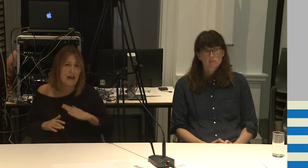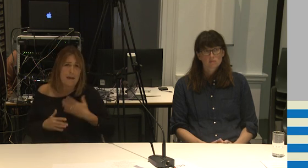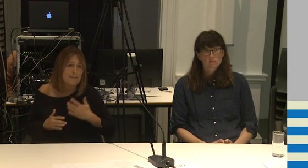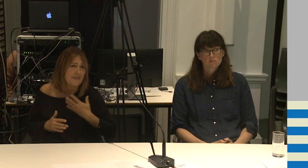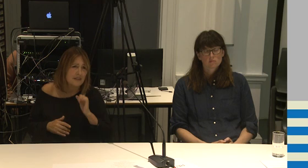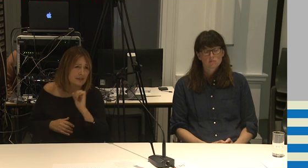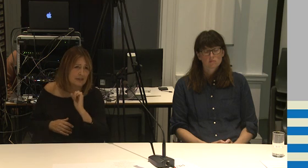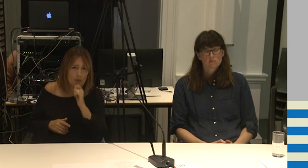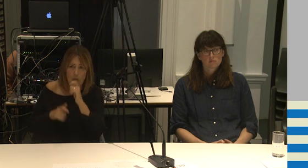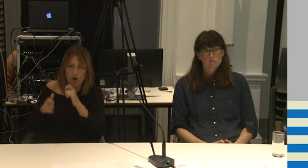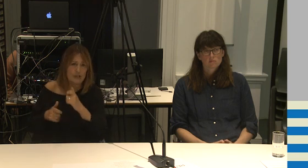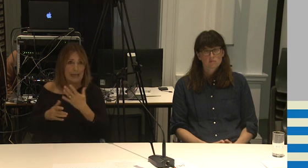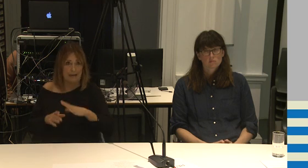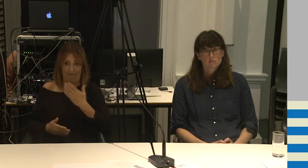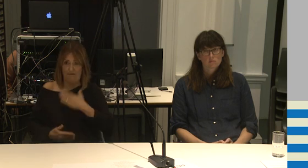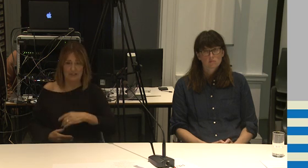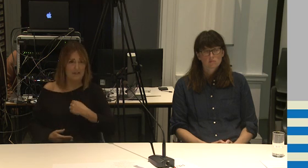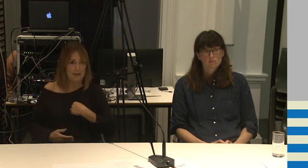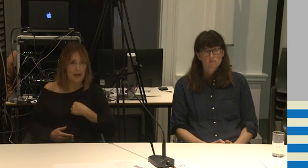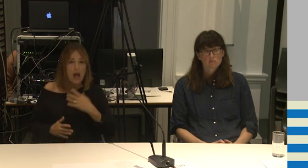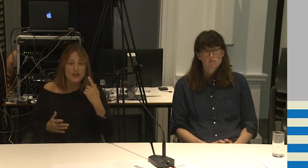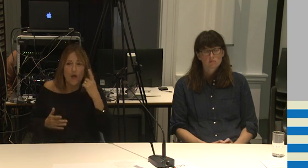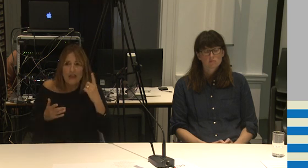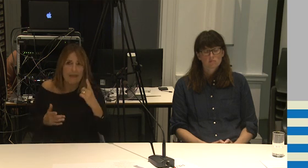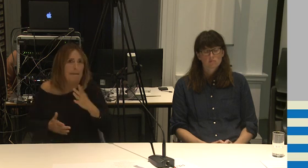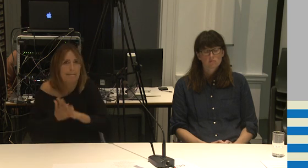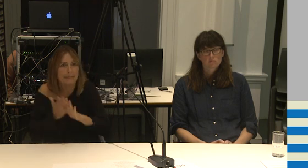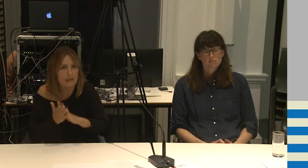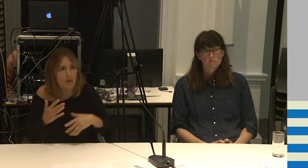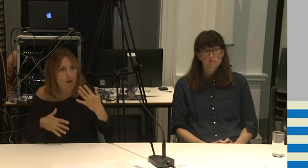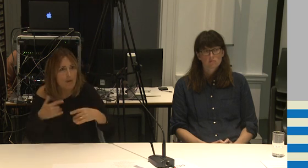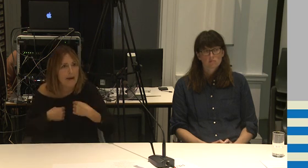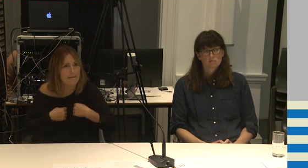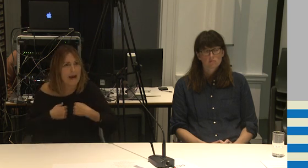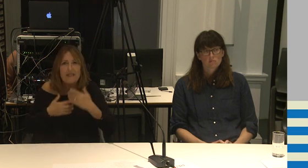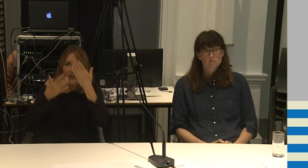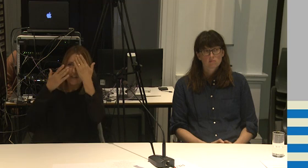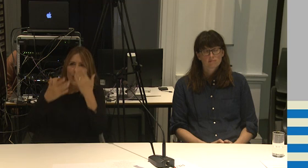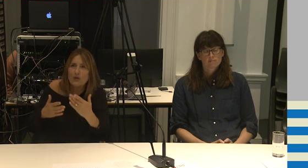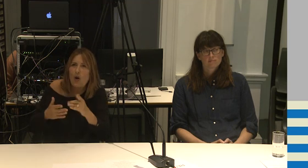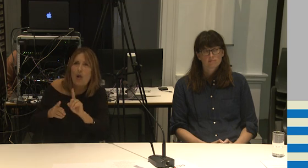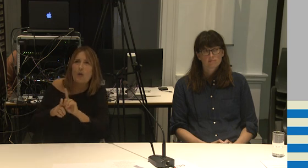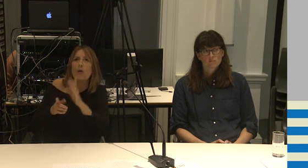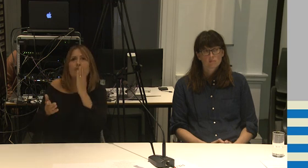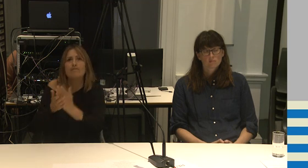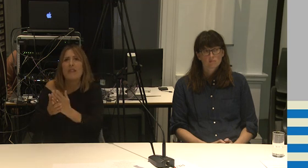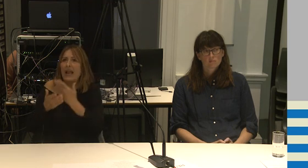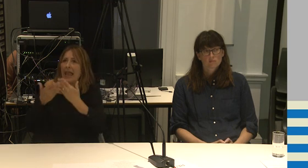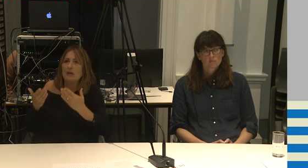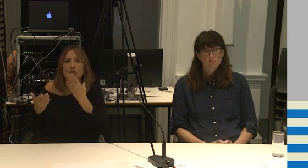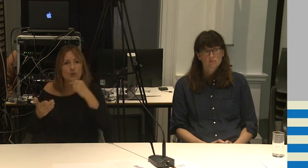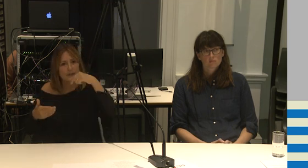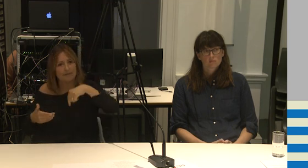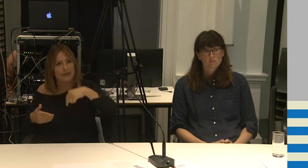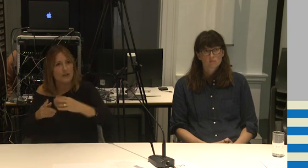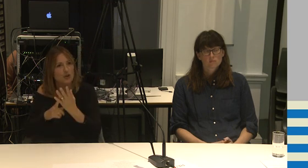not intended as such, but through not knowing what the sort of established language is in the UK.